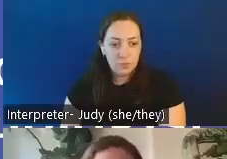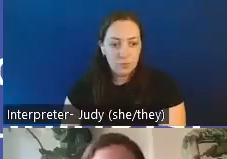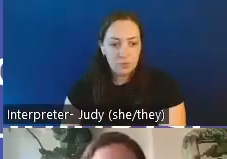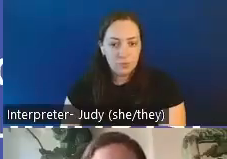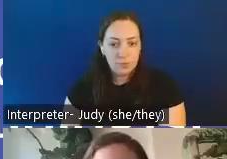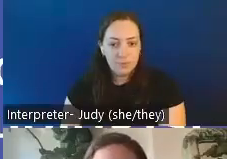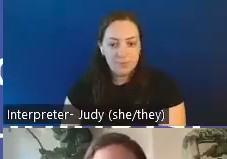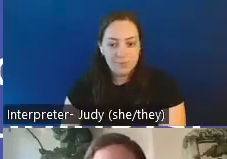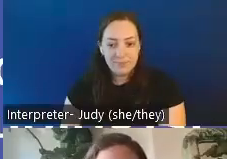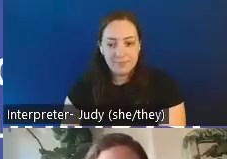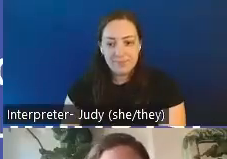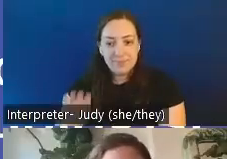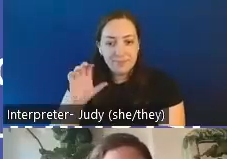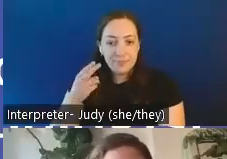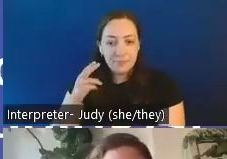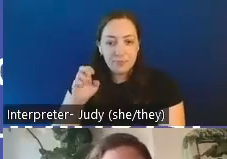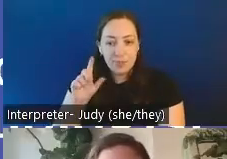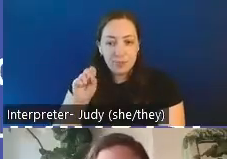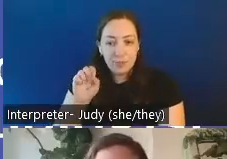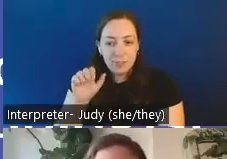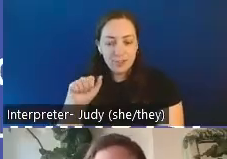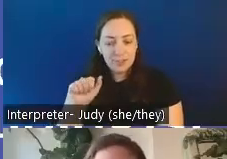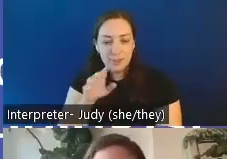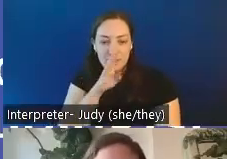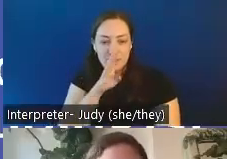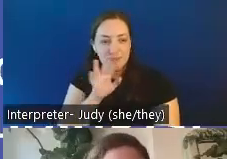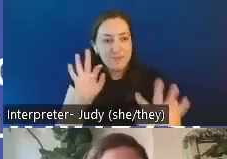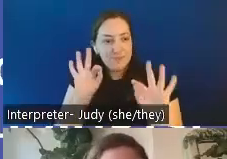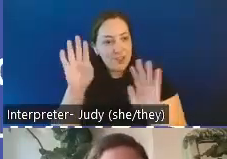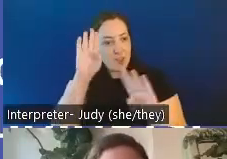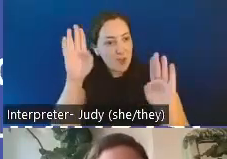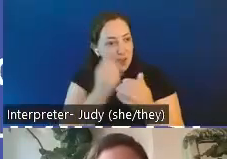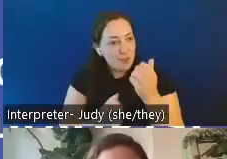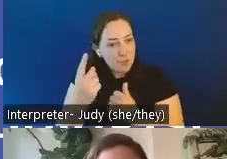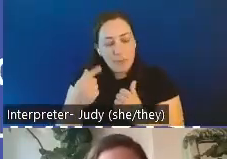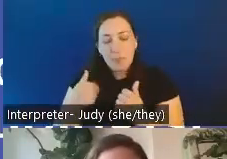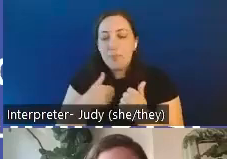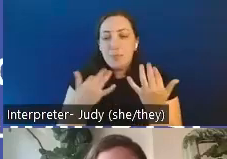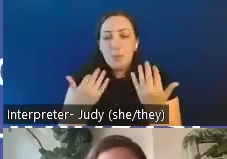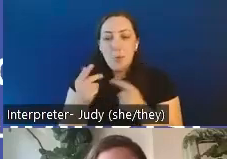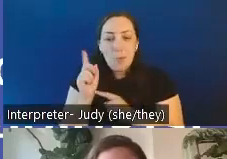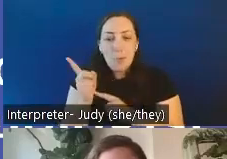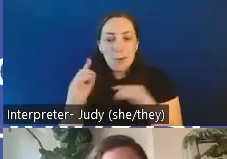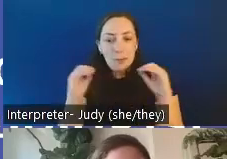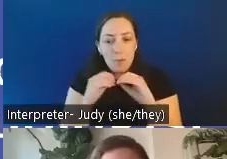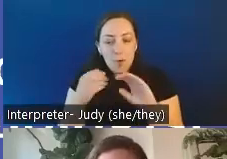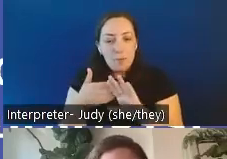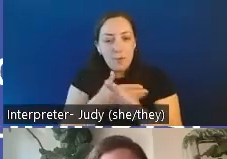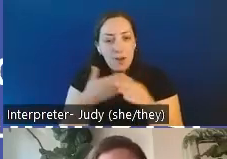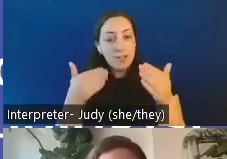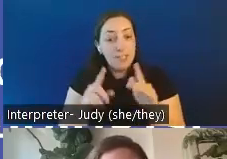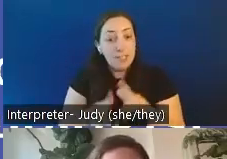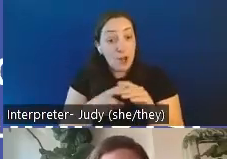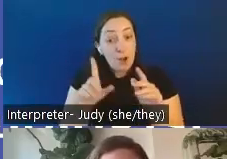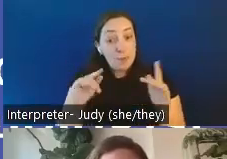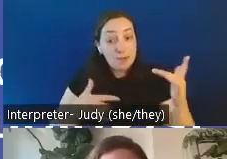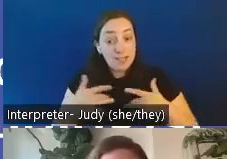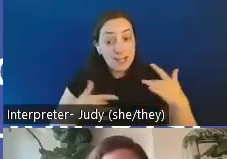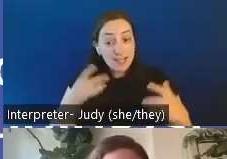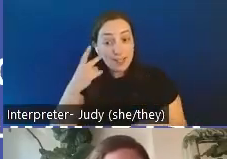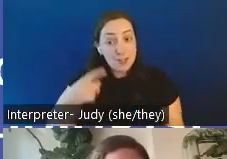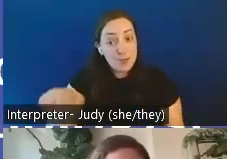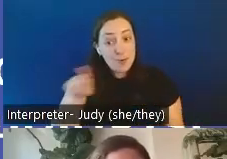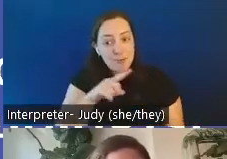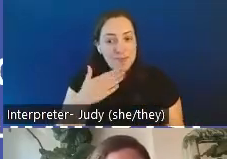Hi, everyone. Thanks for being here. Just another note that we'll wait one more minute before we get started, but excited to see you all. Thank you